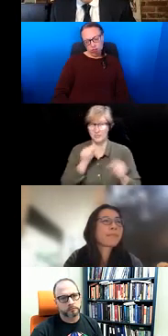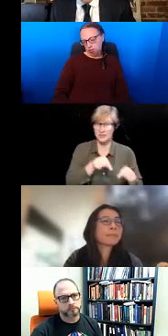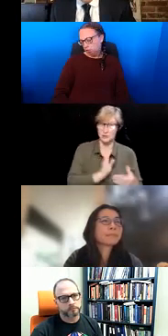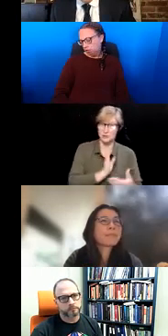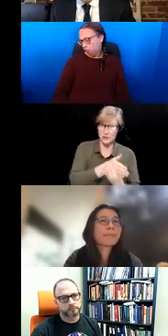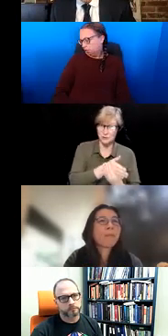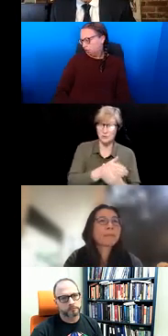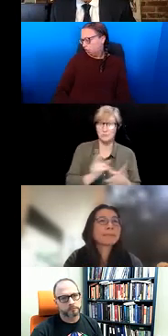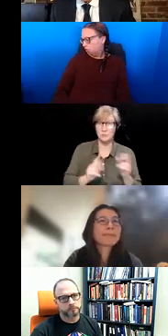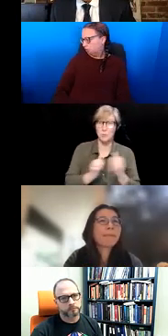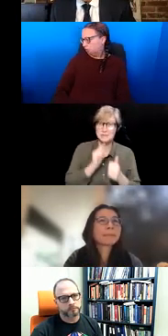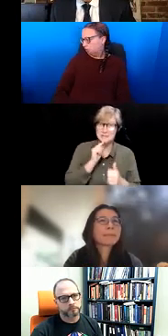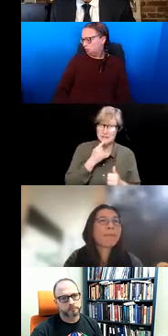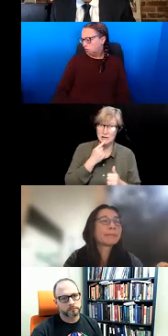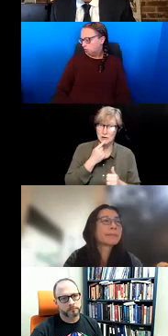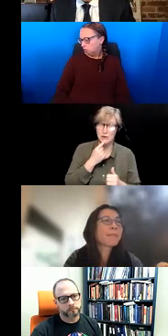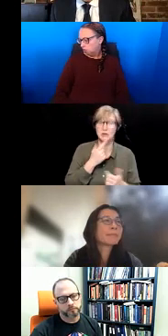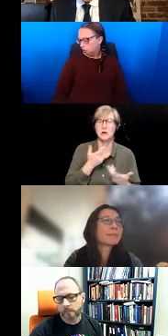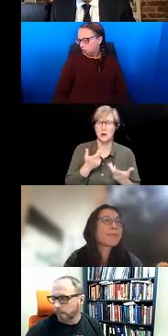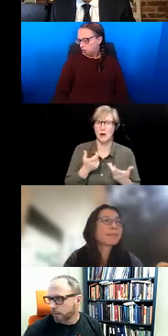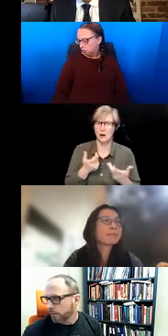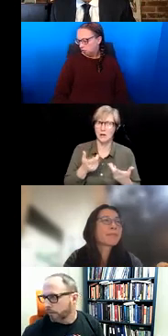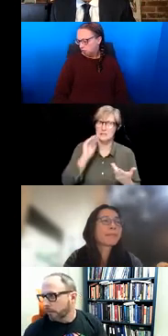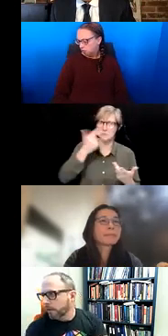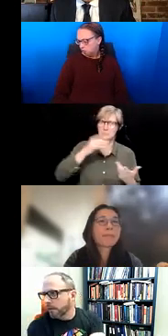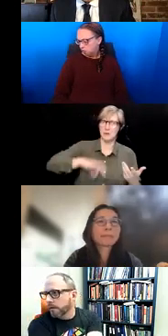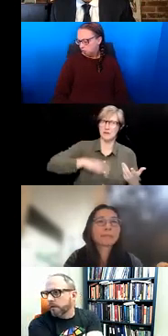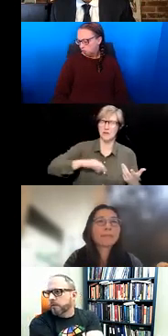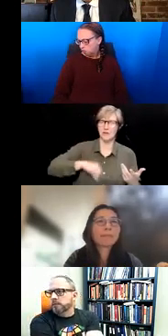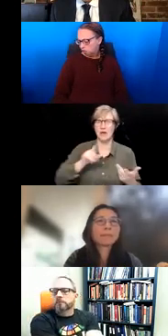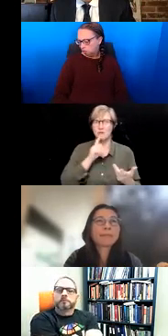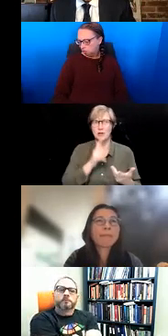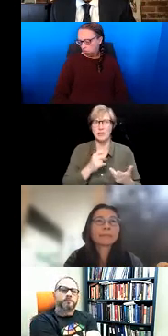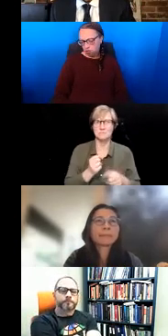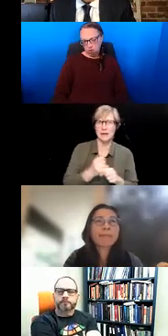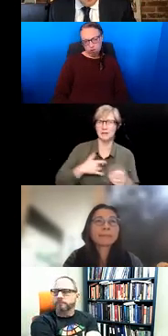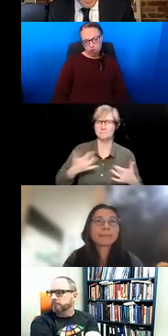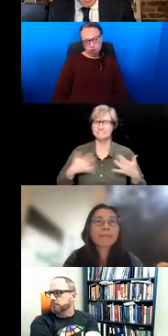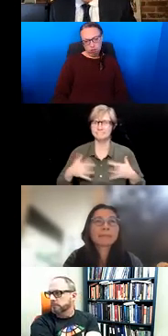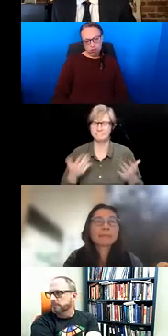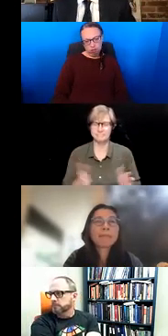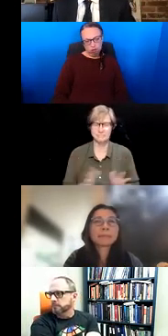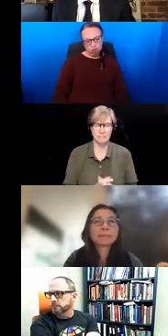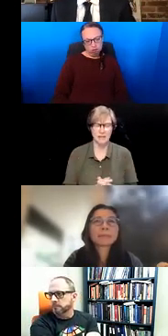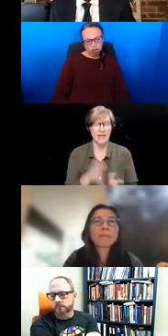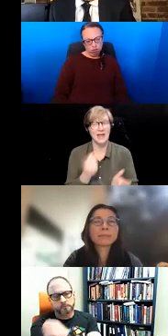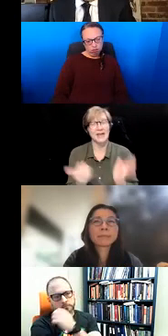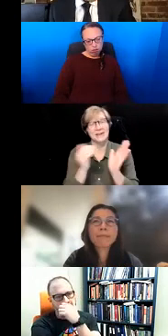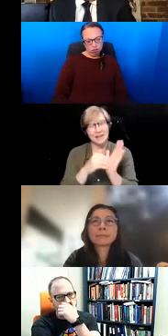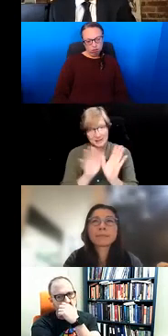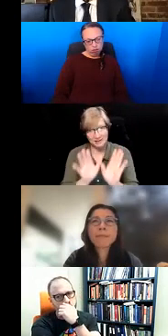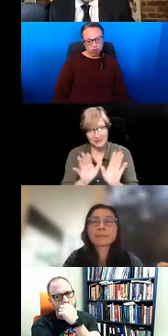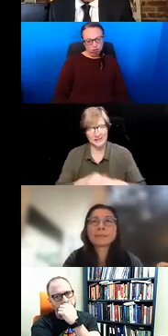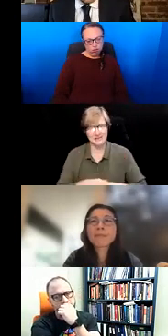severely affected are the ones that seem to benefit was very encouraging for us. Again, I'd be remiss to say that if